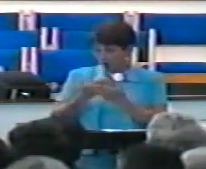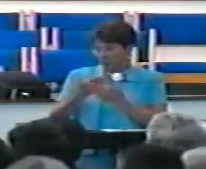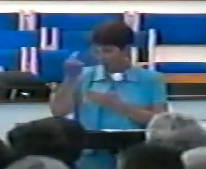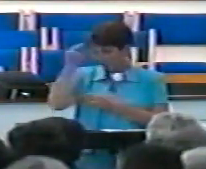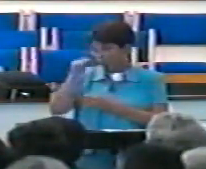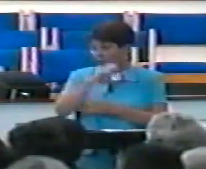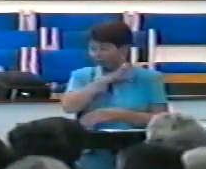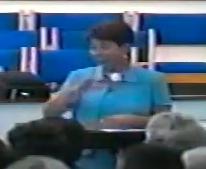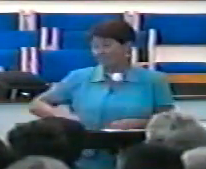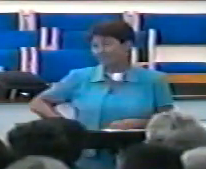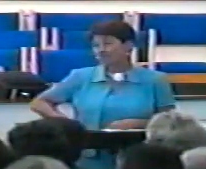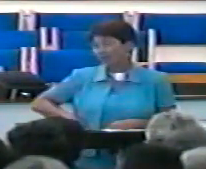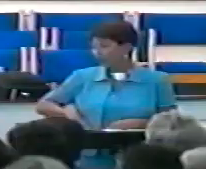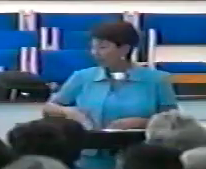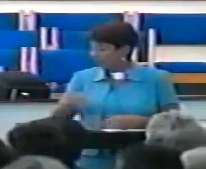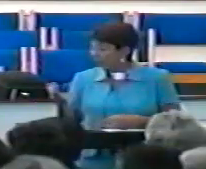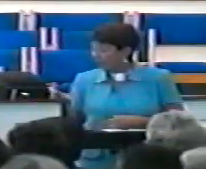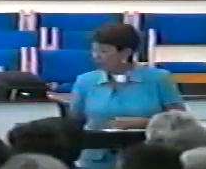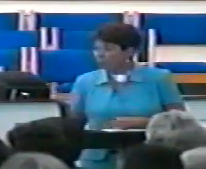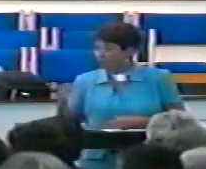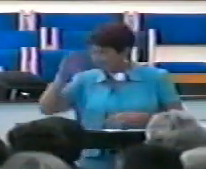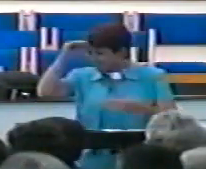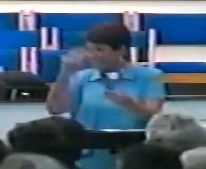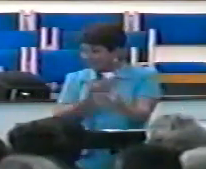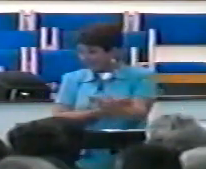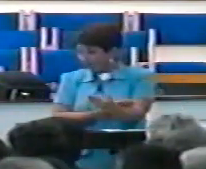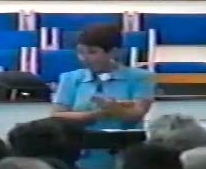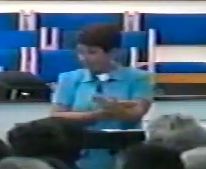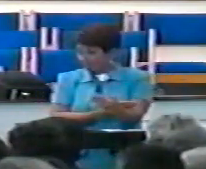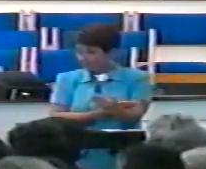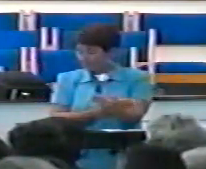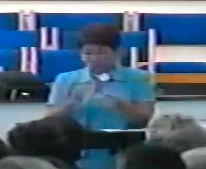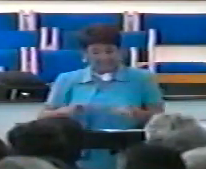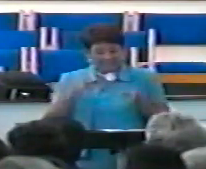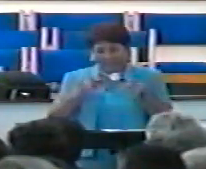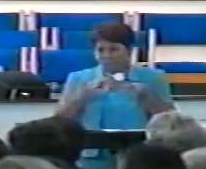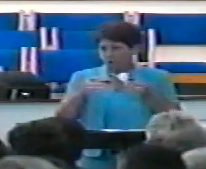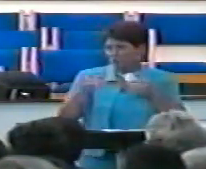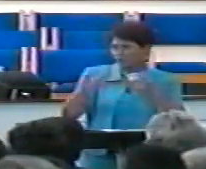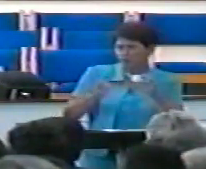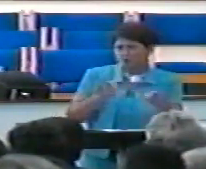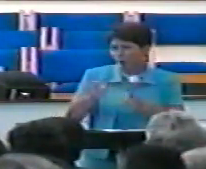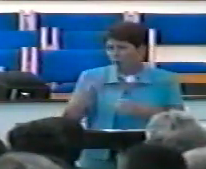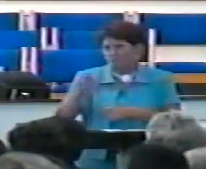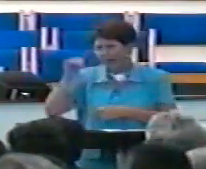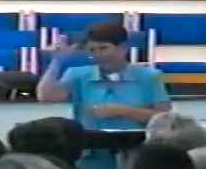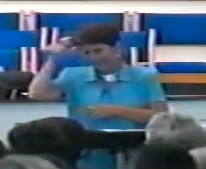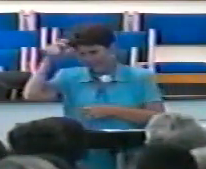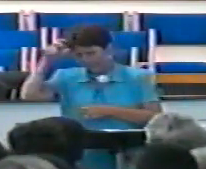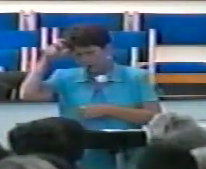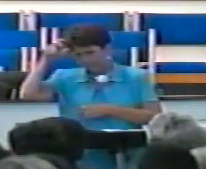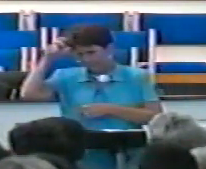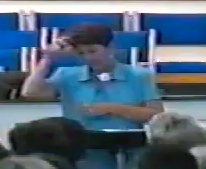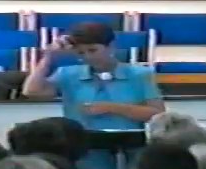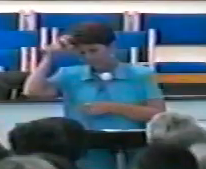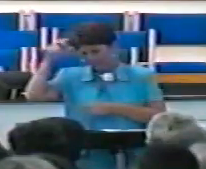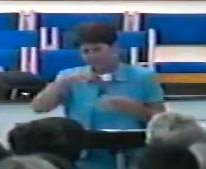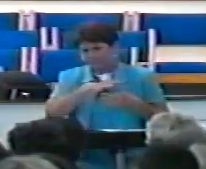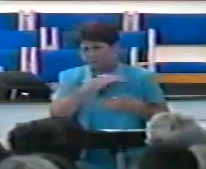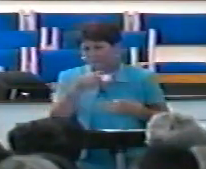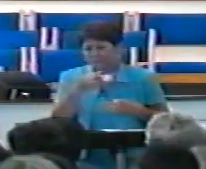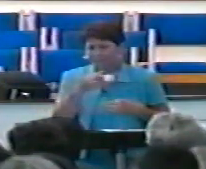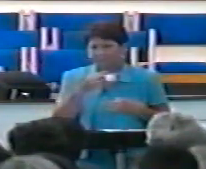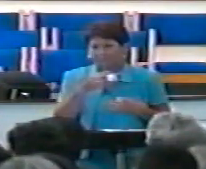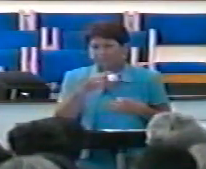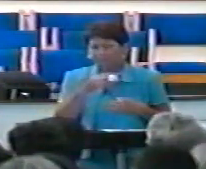Here's a child whose life now is dominated by the devil, and the devil has him in his control. We find this young boy as he's coming to meet the Lord.